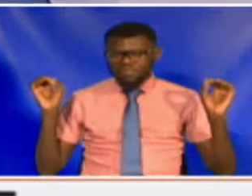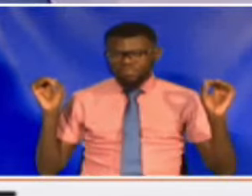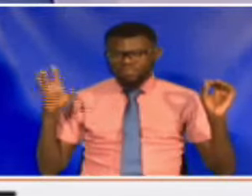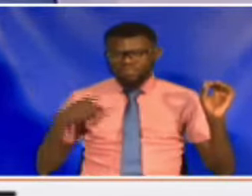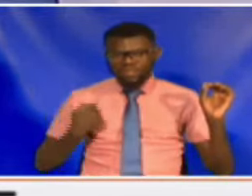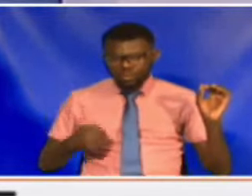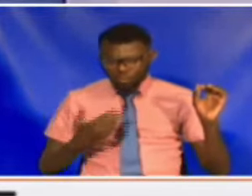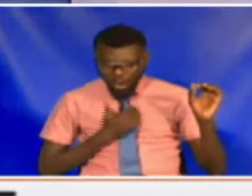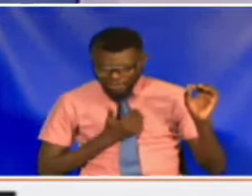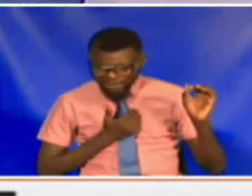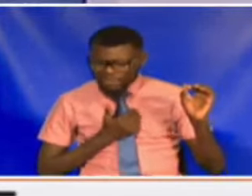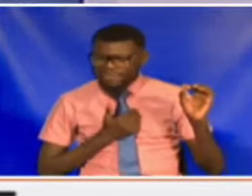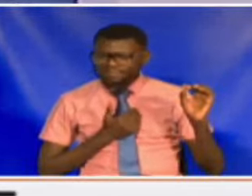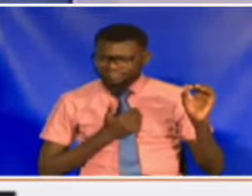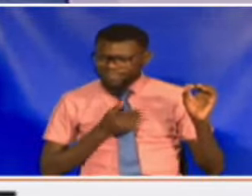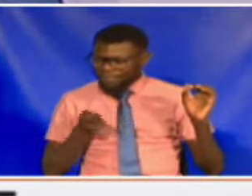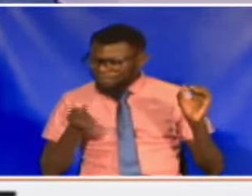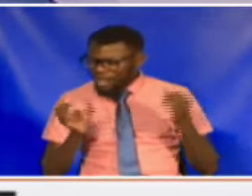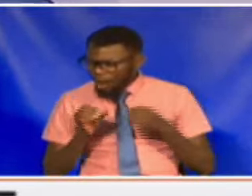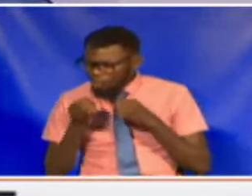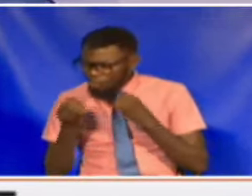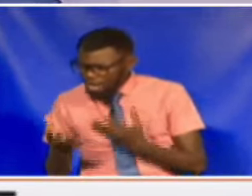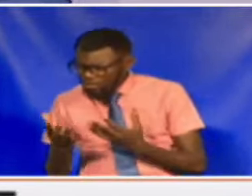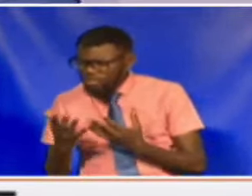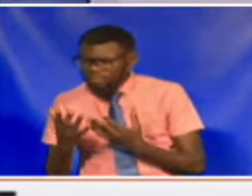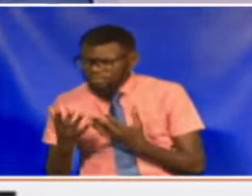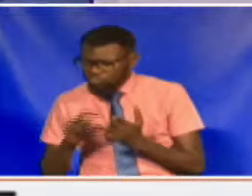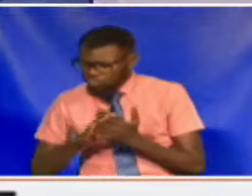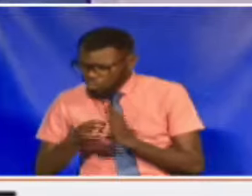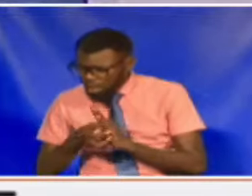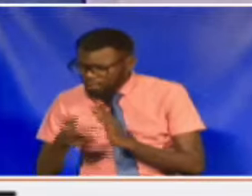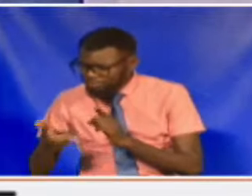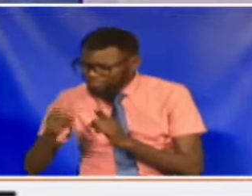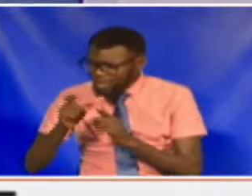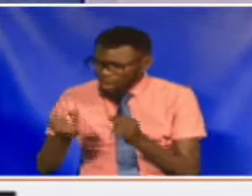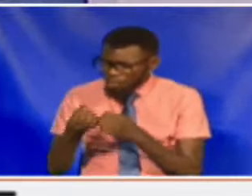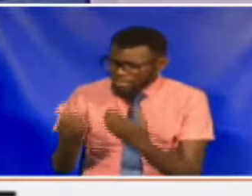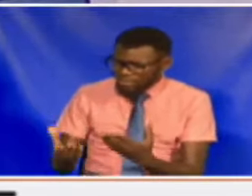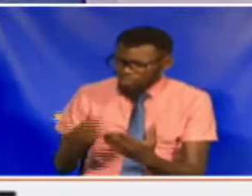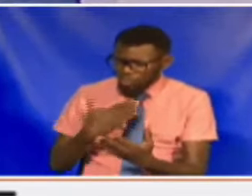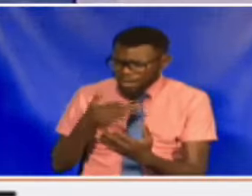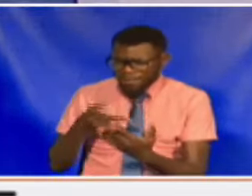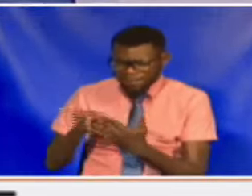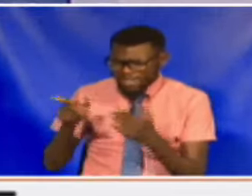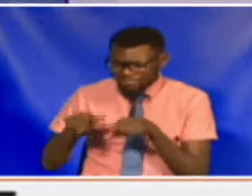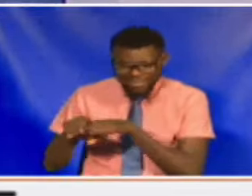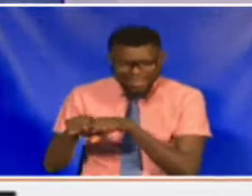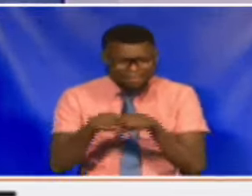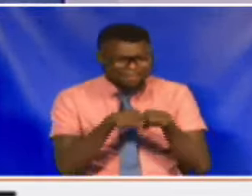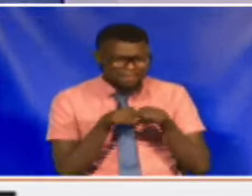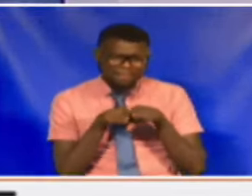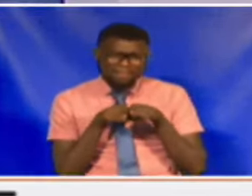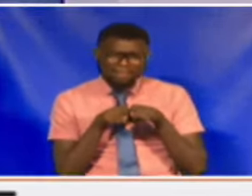the terms. Mm-hmm. So as much as they can continue on that contract, harmonize the payment. And this should be actually be taken